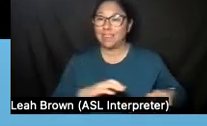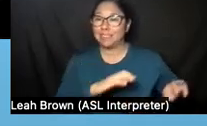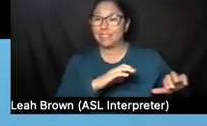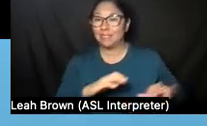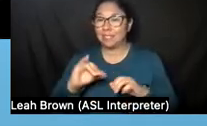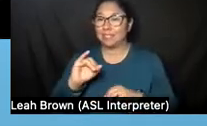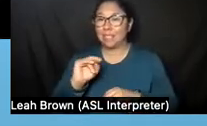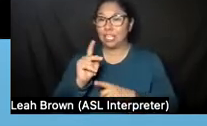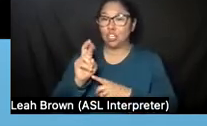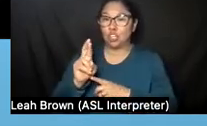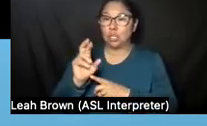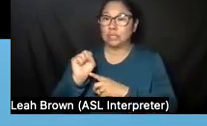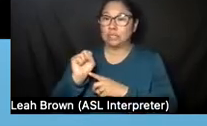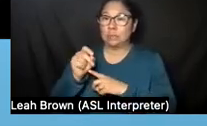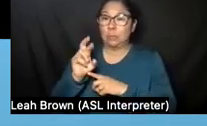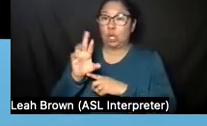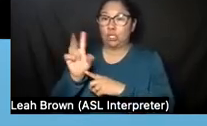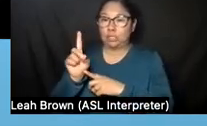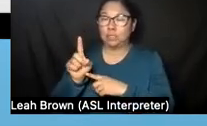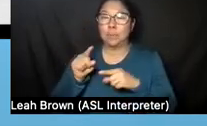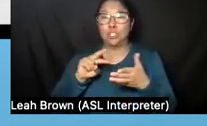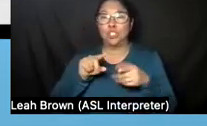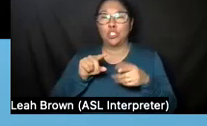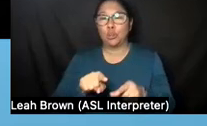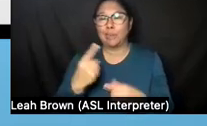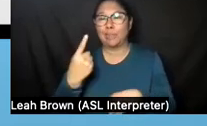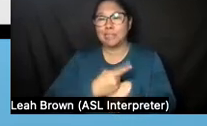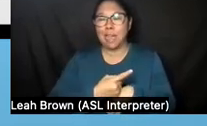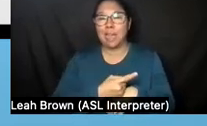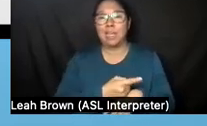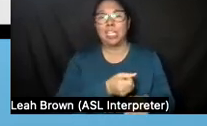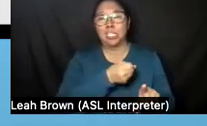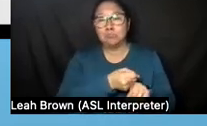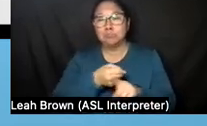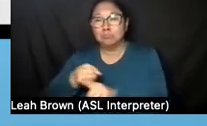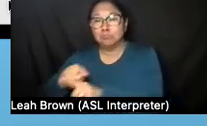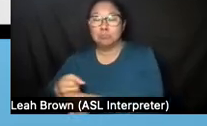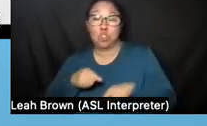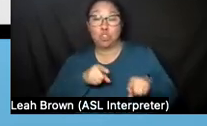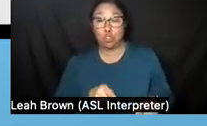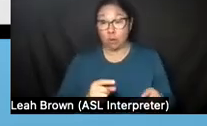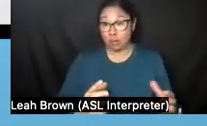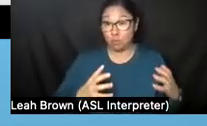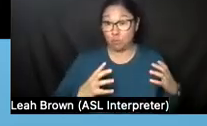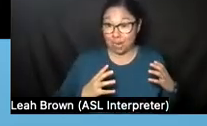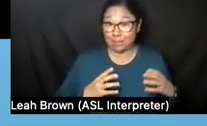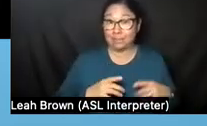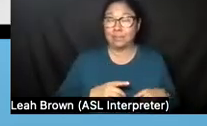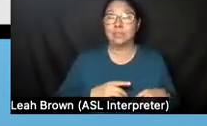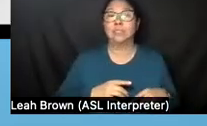so throughout the day during our breaks, my kiddos know that they have a certain amount of time